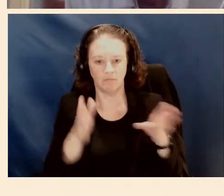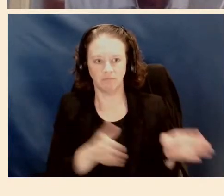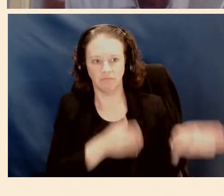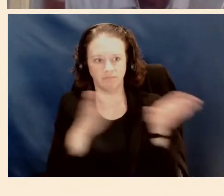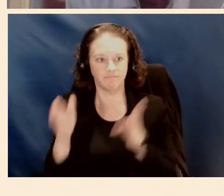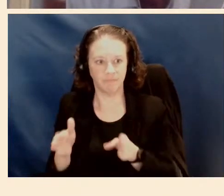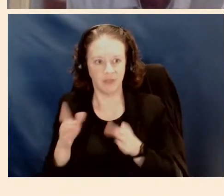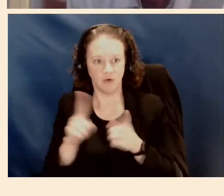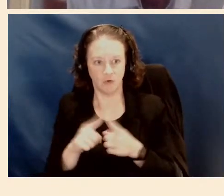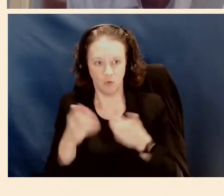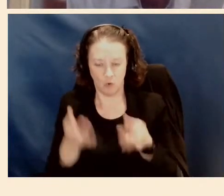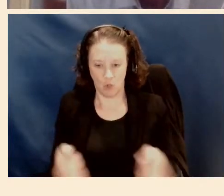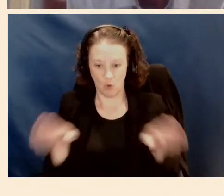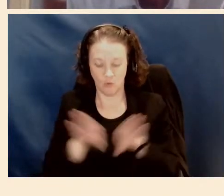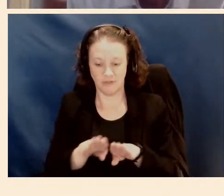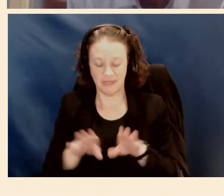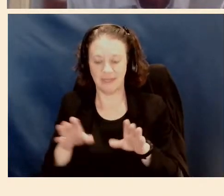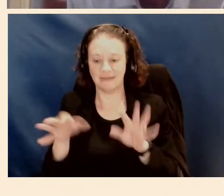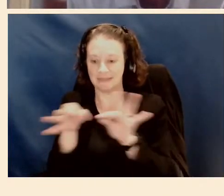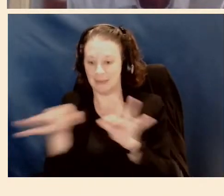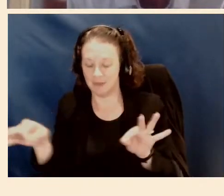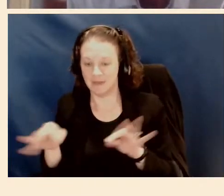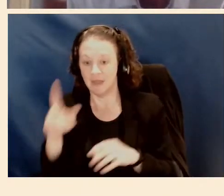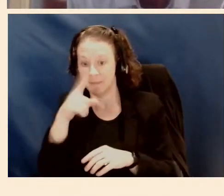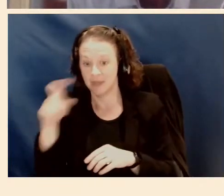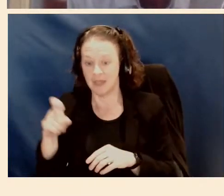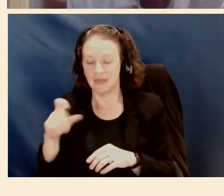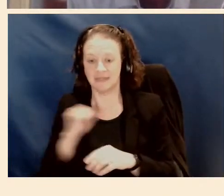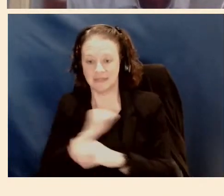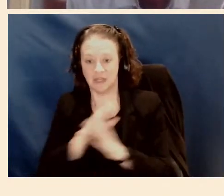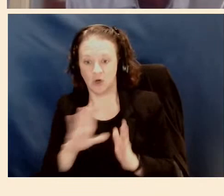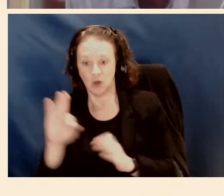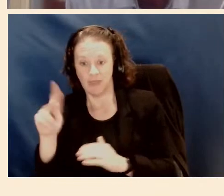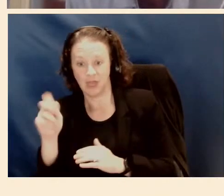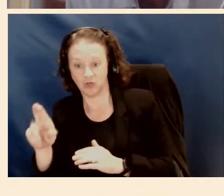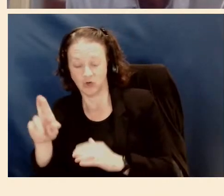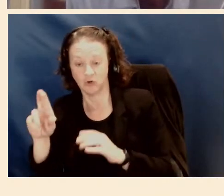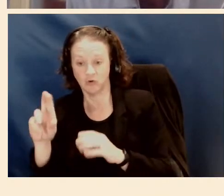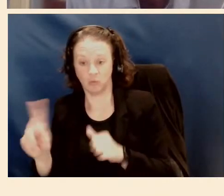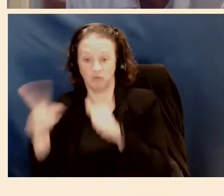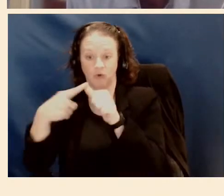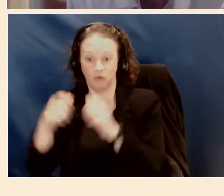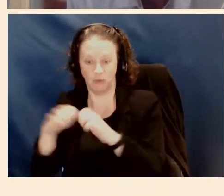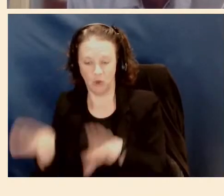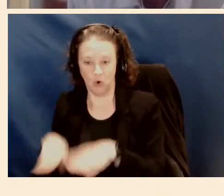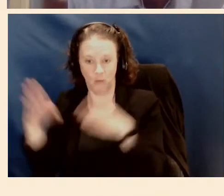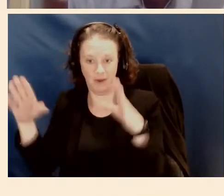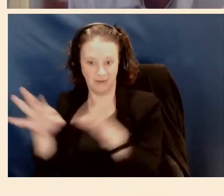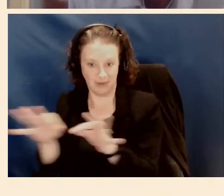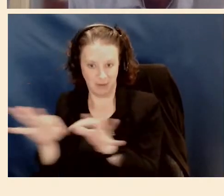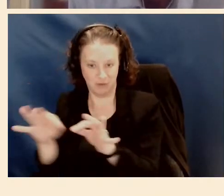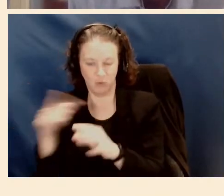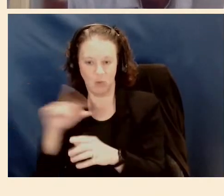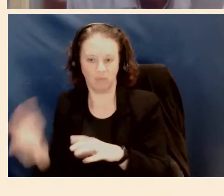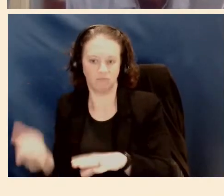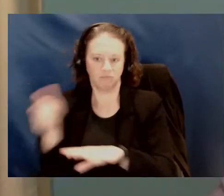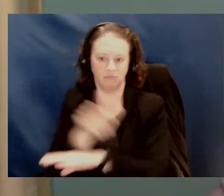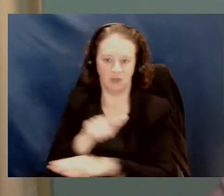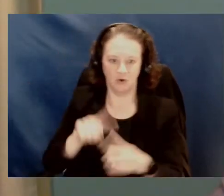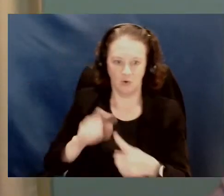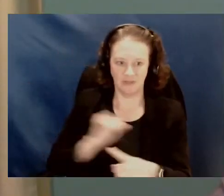Senator Thatcher got to go first with opening statements, we're going to reverse that order. Senator Fagan, you can go first with your closing statements.